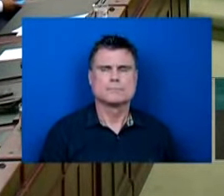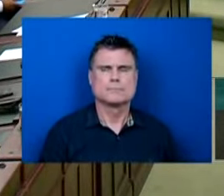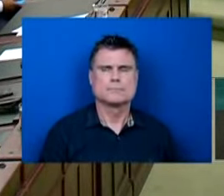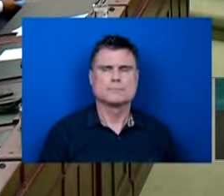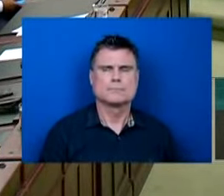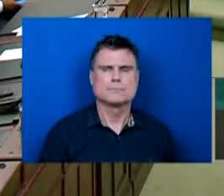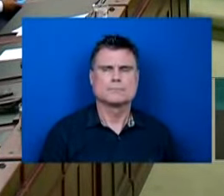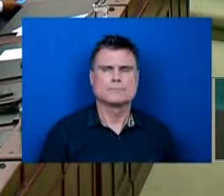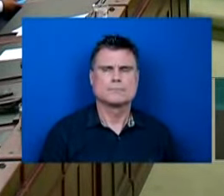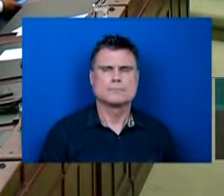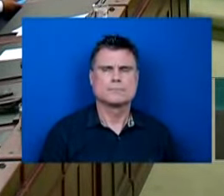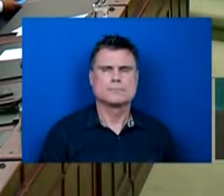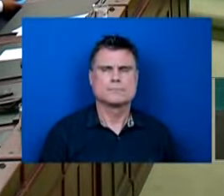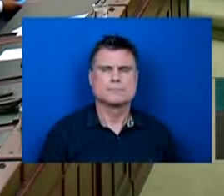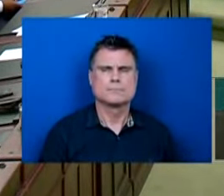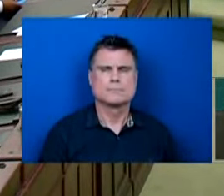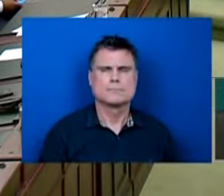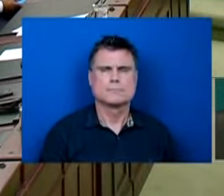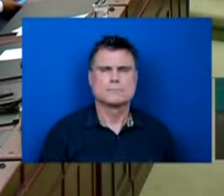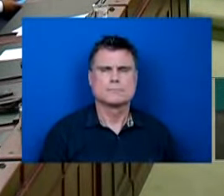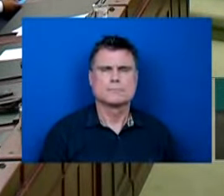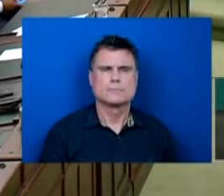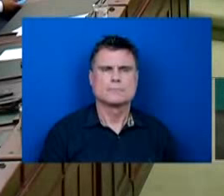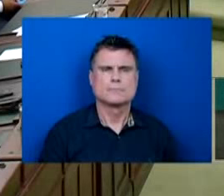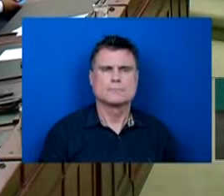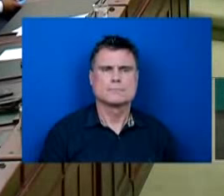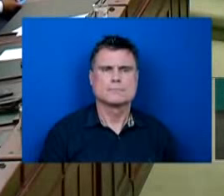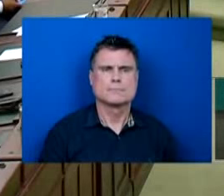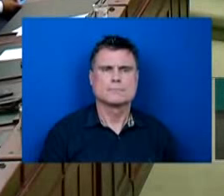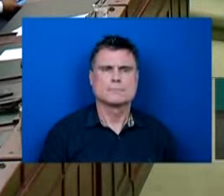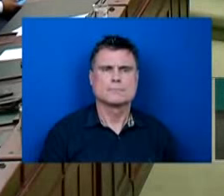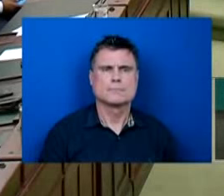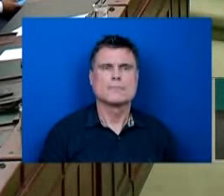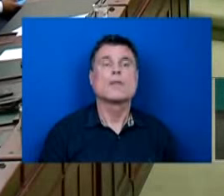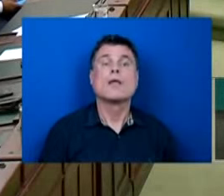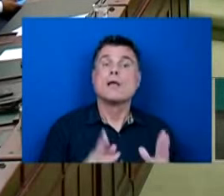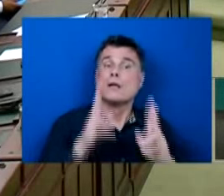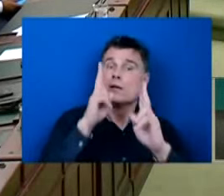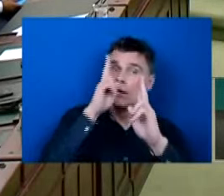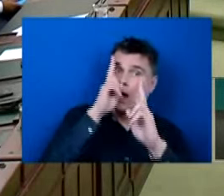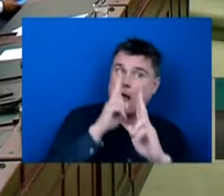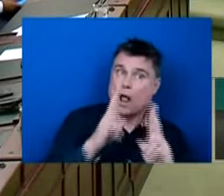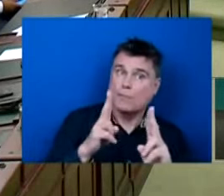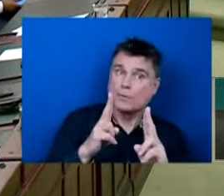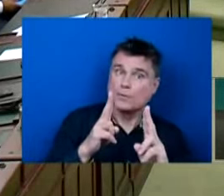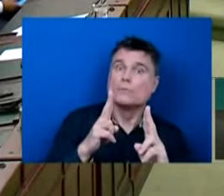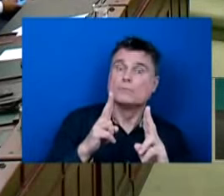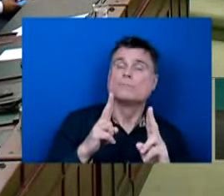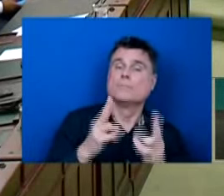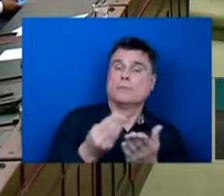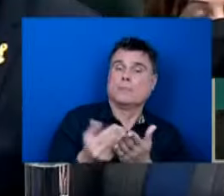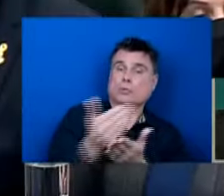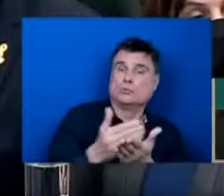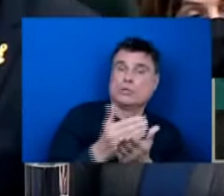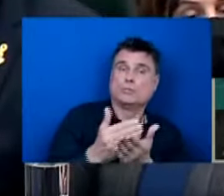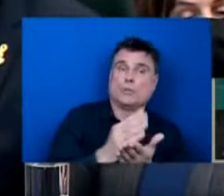The Honourable, the President of the Treasury Board and the Minister of Finance. Mr. Speaker, I wish to table